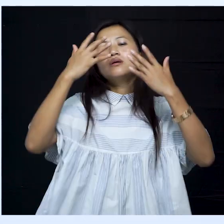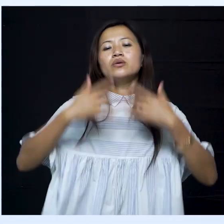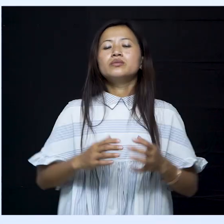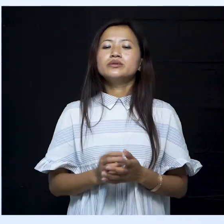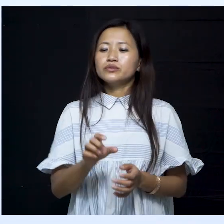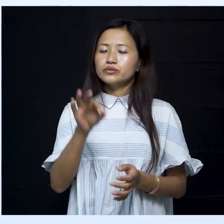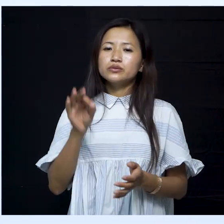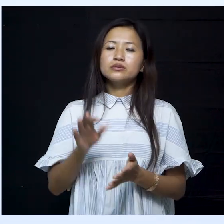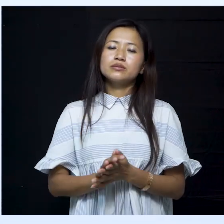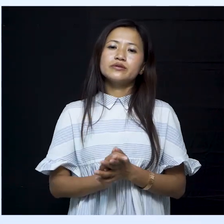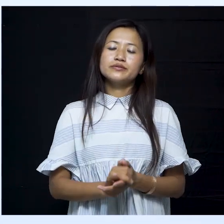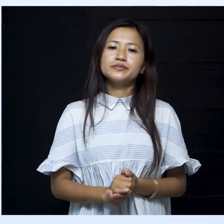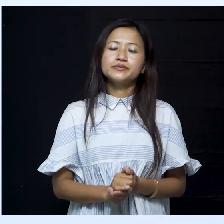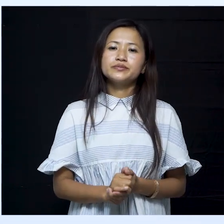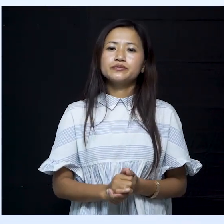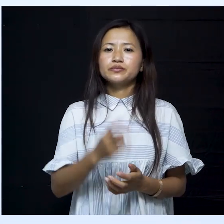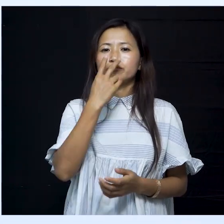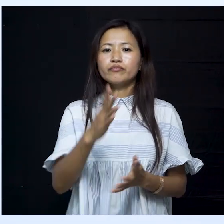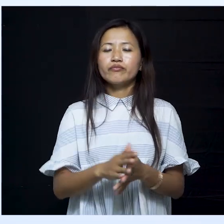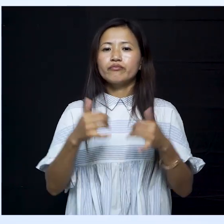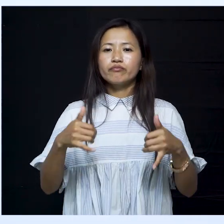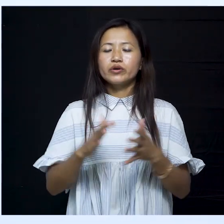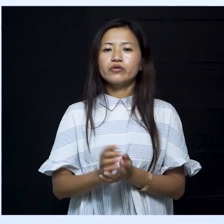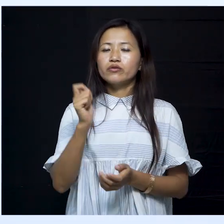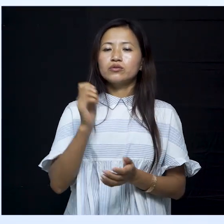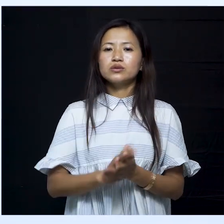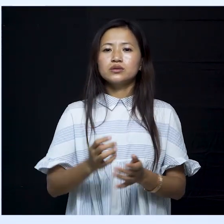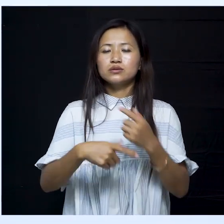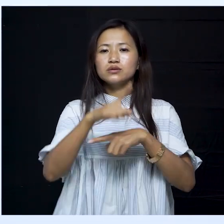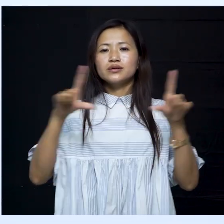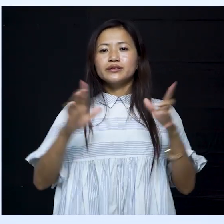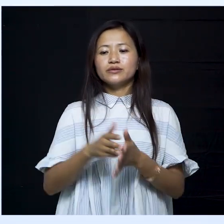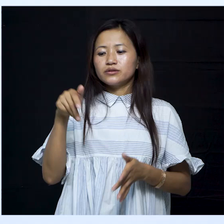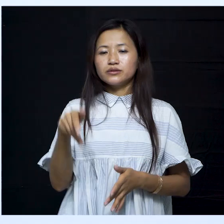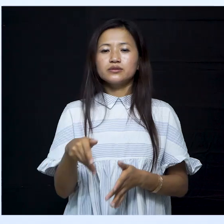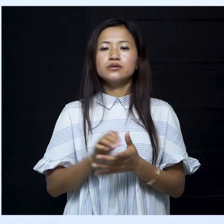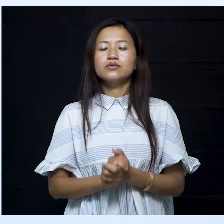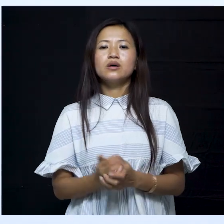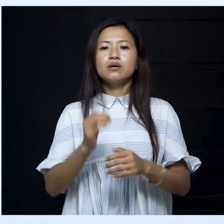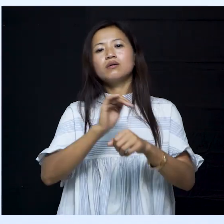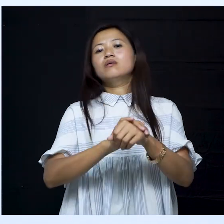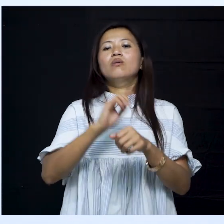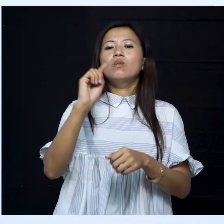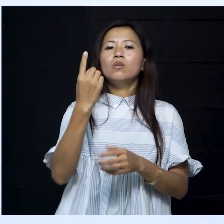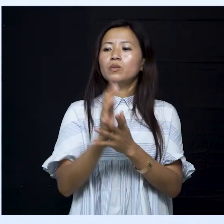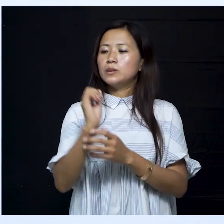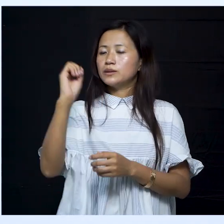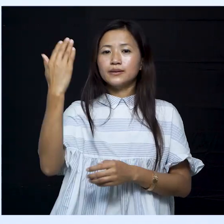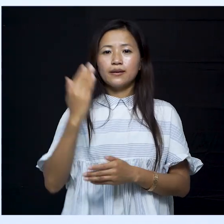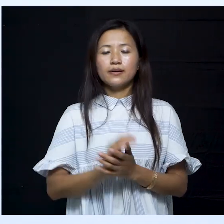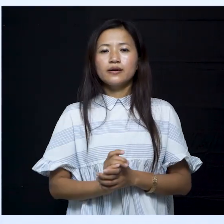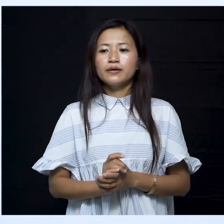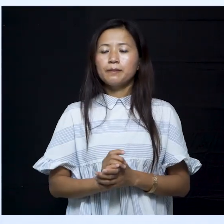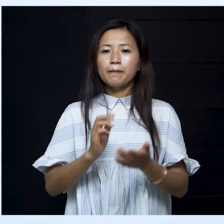here. So again, remember, we see the play of words in the language itself. On the one hand, Narayan is